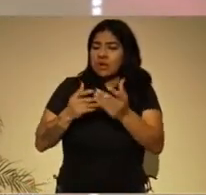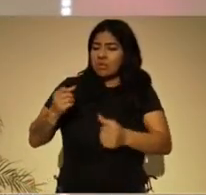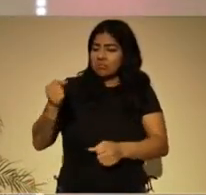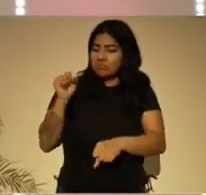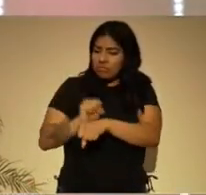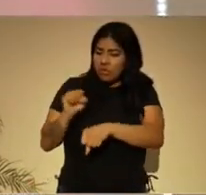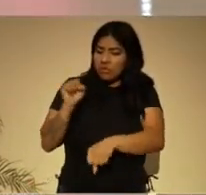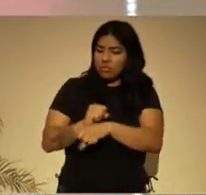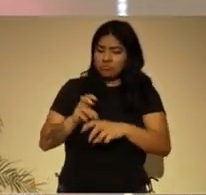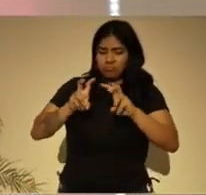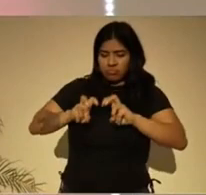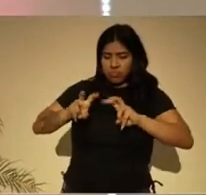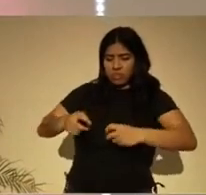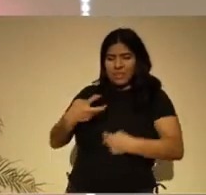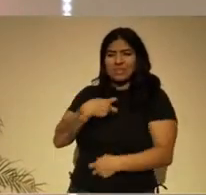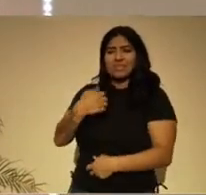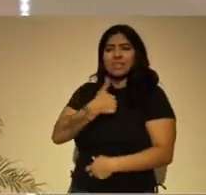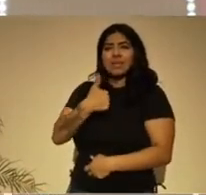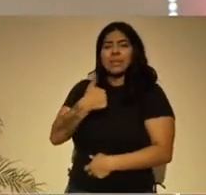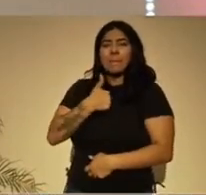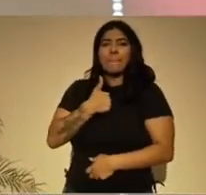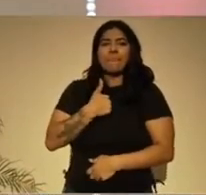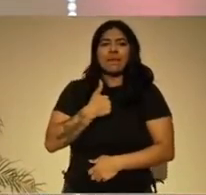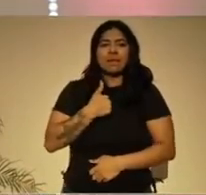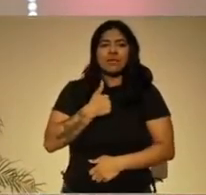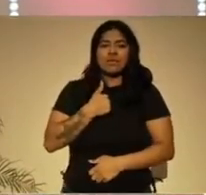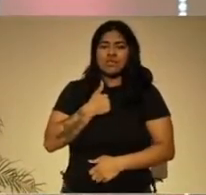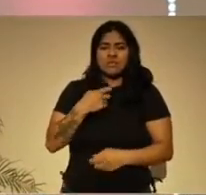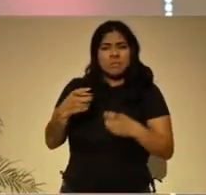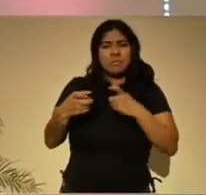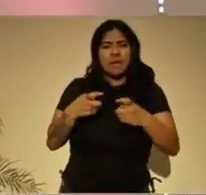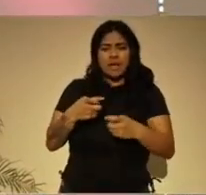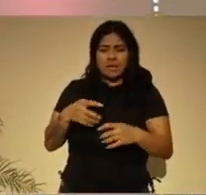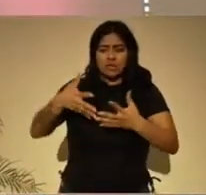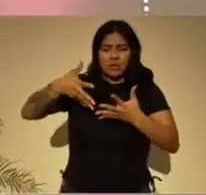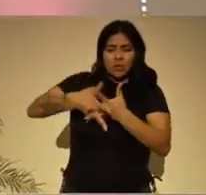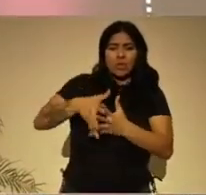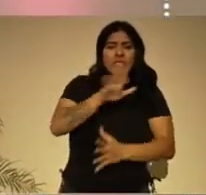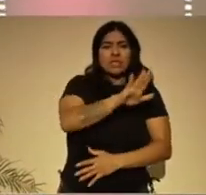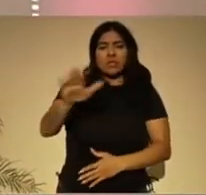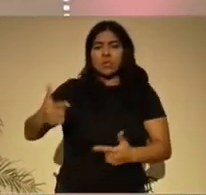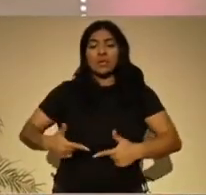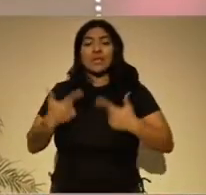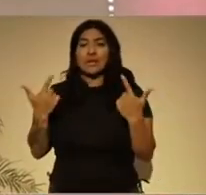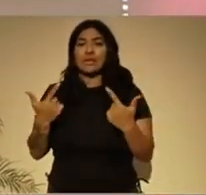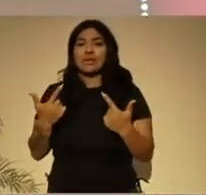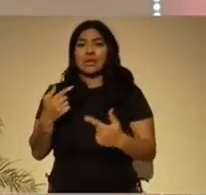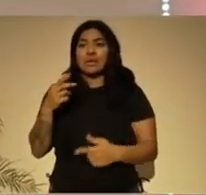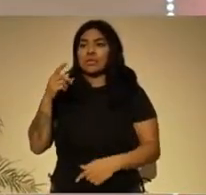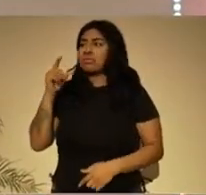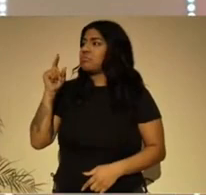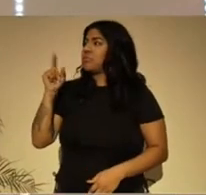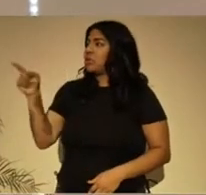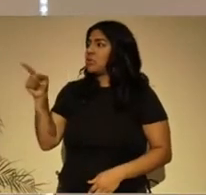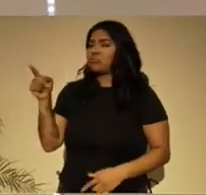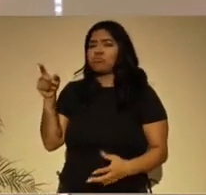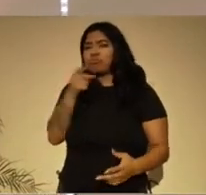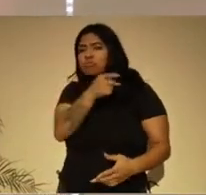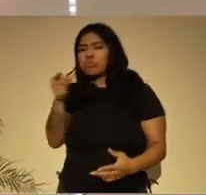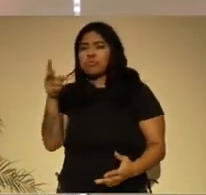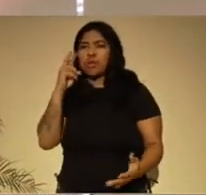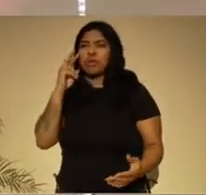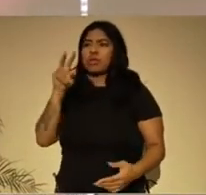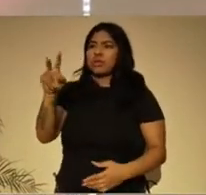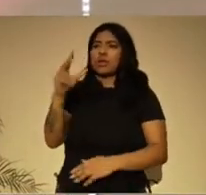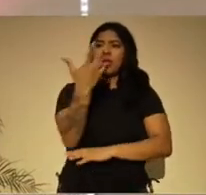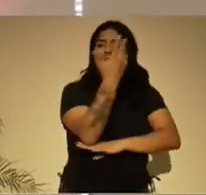yourself to deal with some of the roots in your life. When you look at trees or plants or things